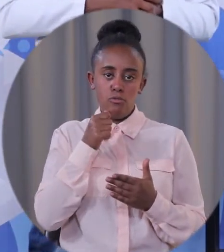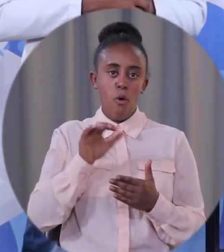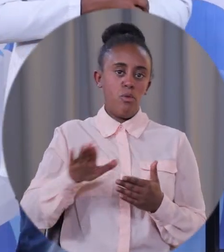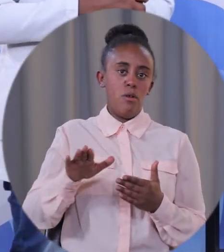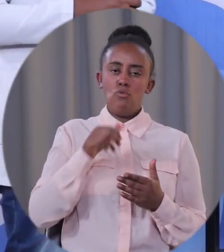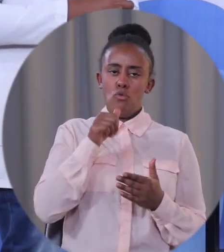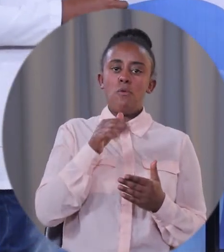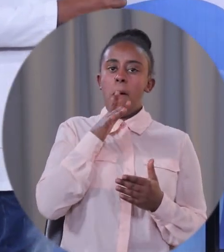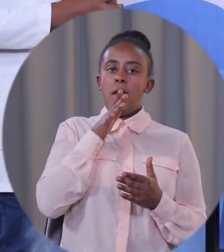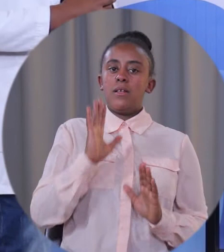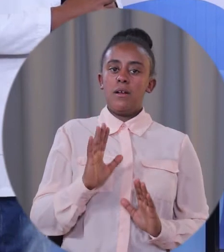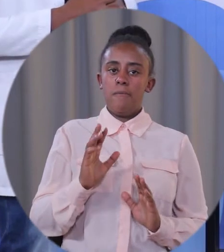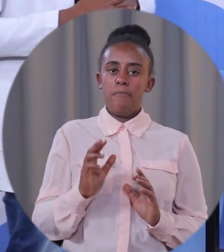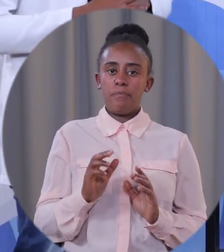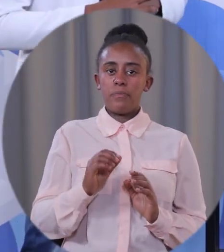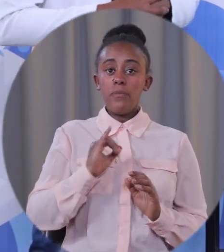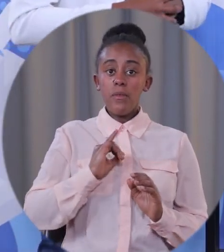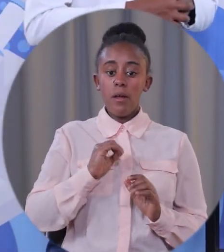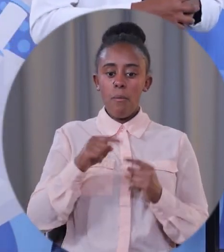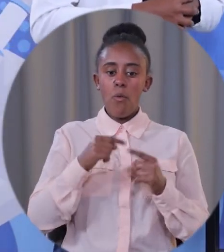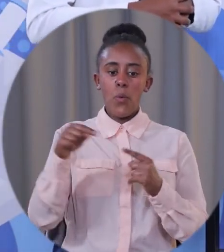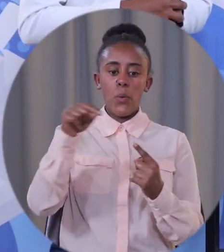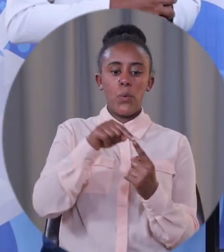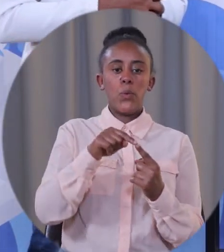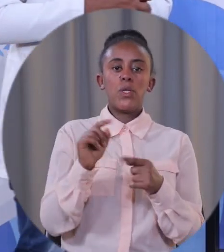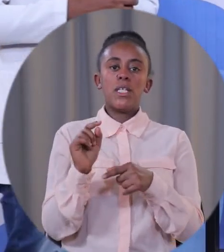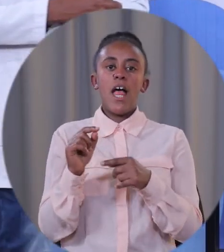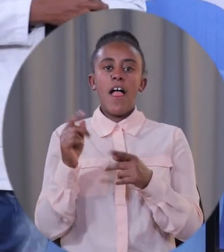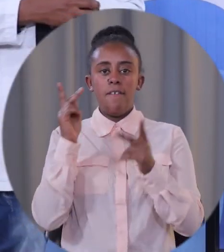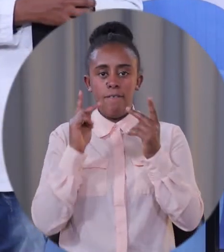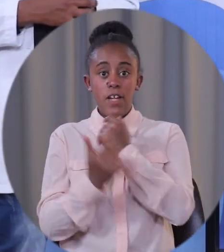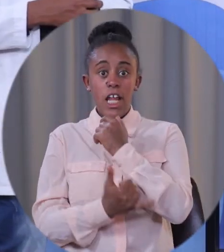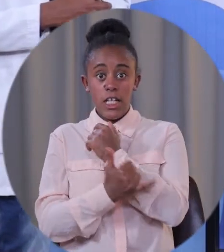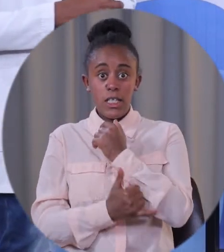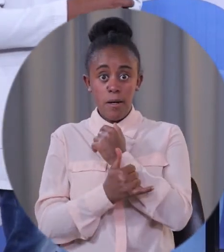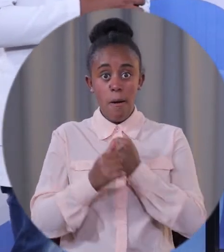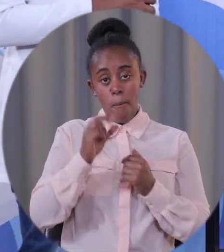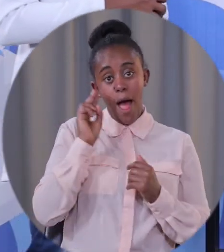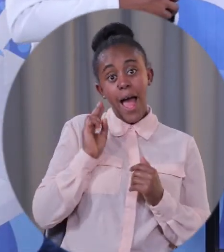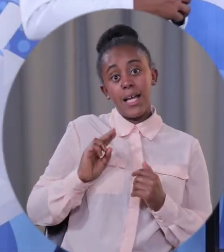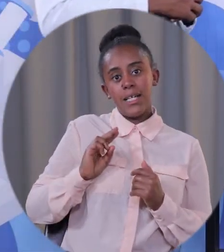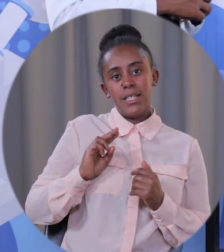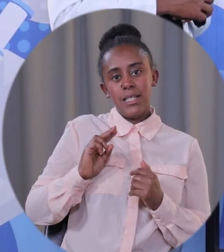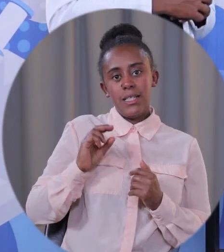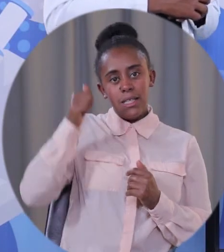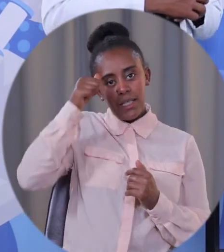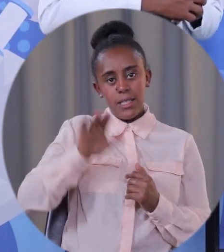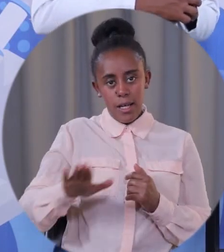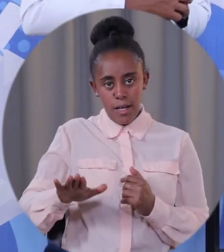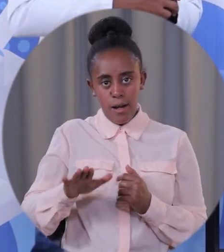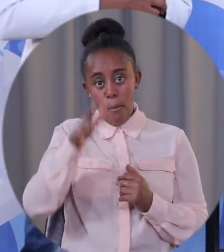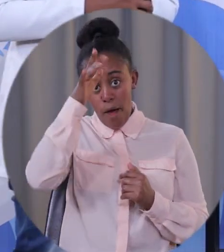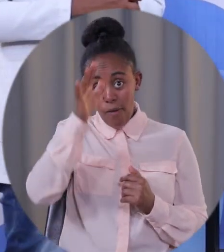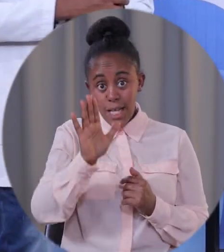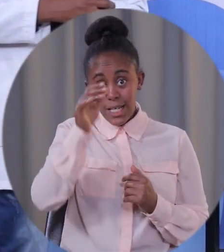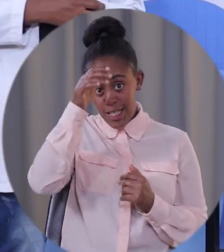mother's. 3. I'm going to the village to visit my uncle's son. 4. My father's